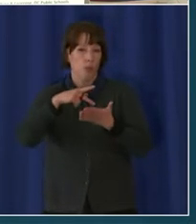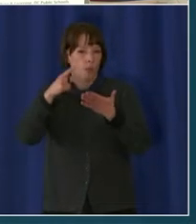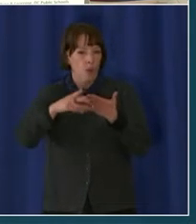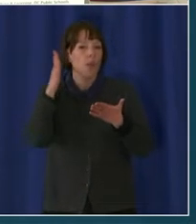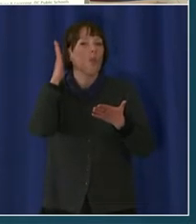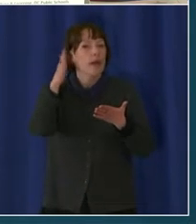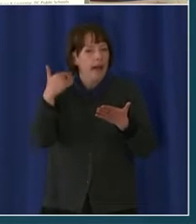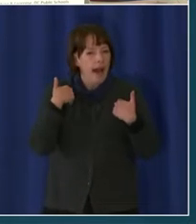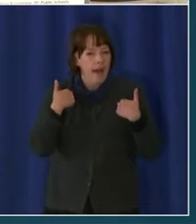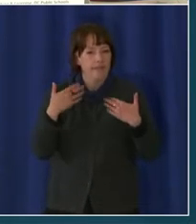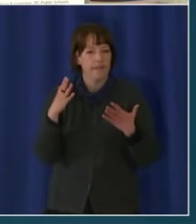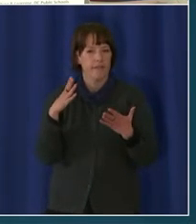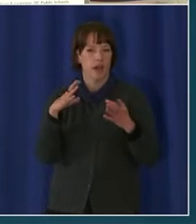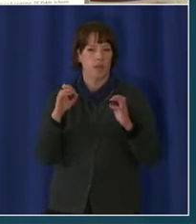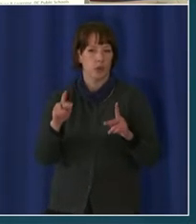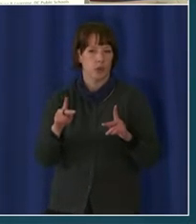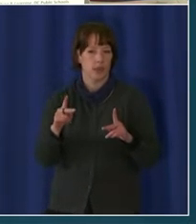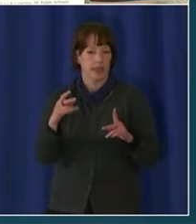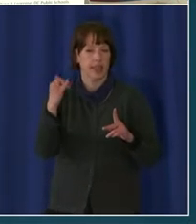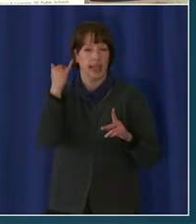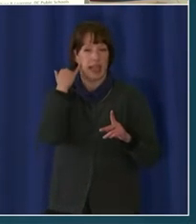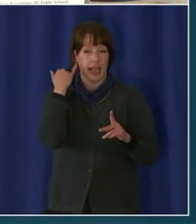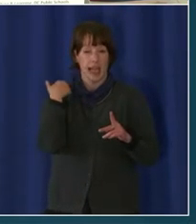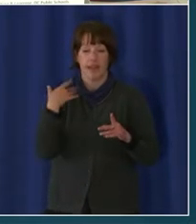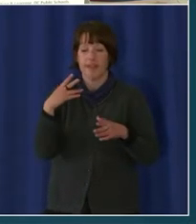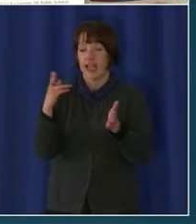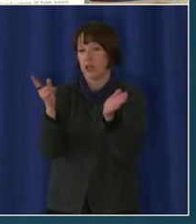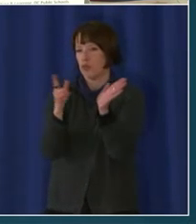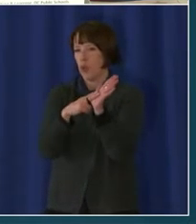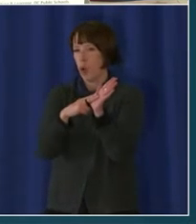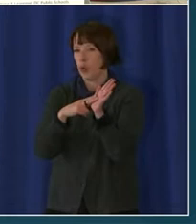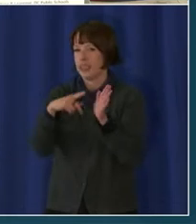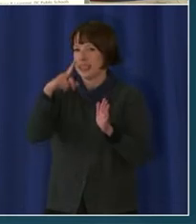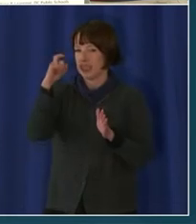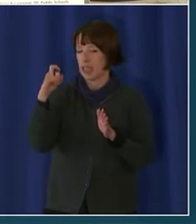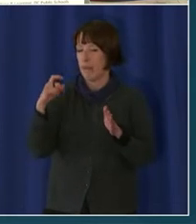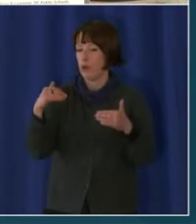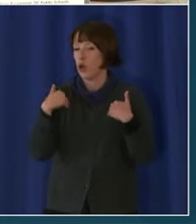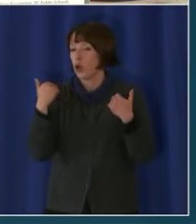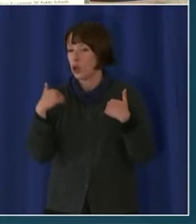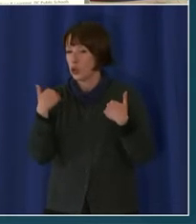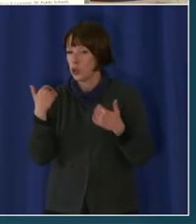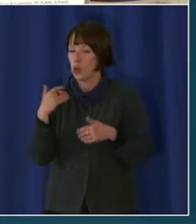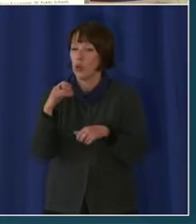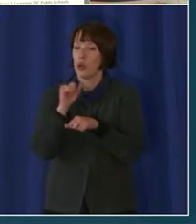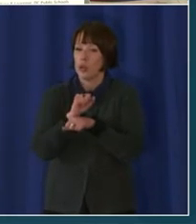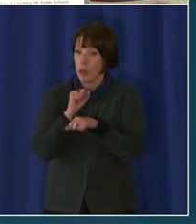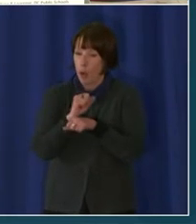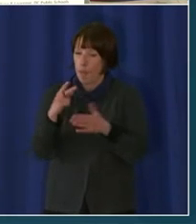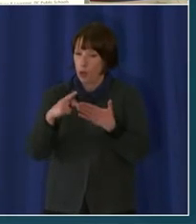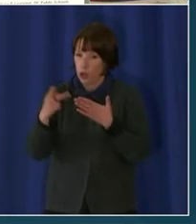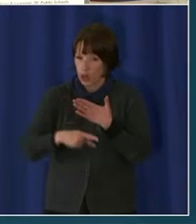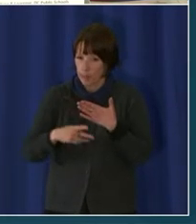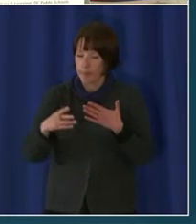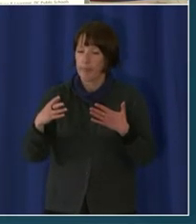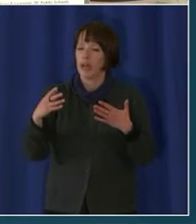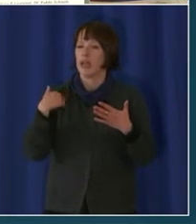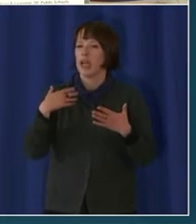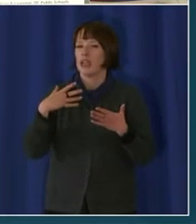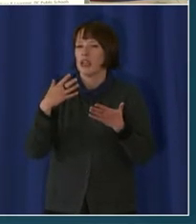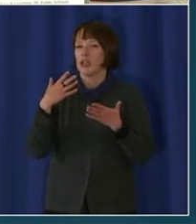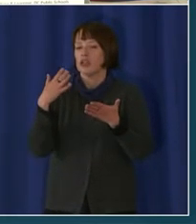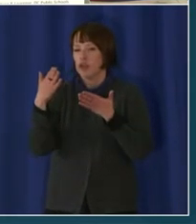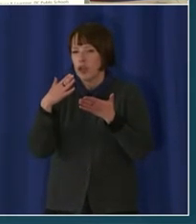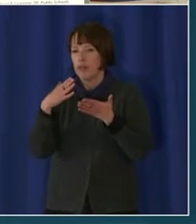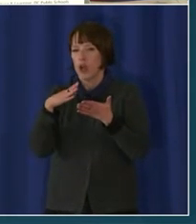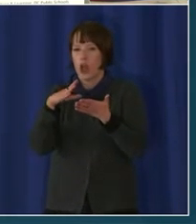have the opportunity, if they have enrolled in the Summer Youth Employment Program, to participate in Earn and Learn. And that means that they'll